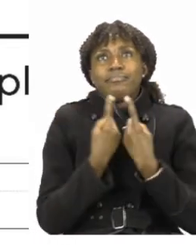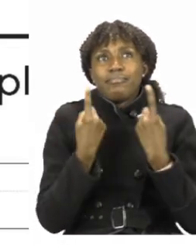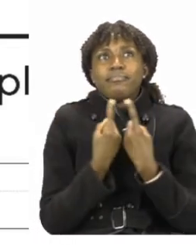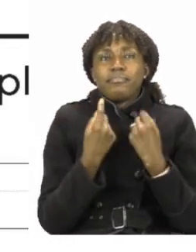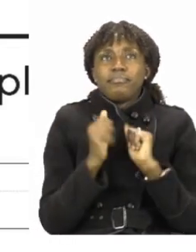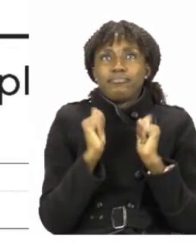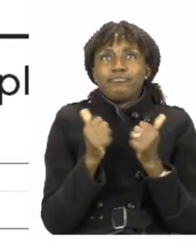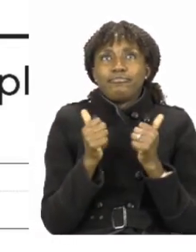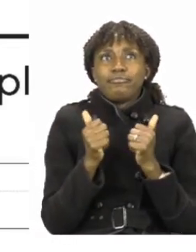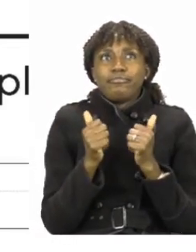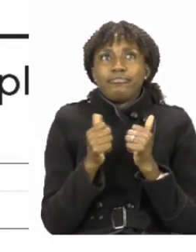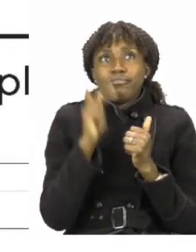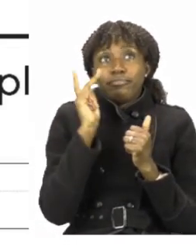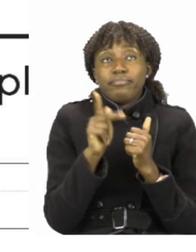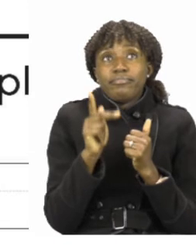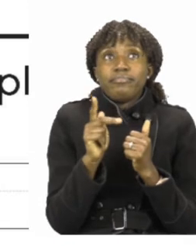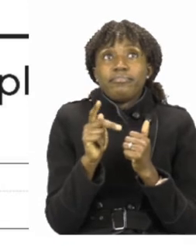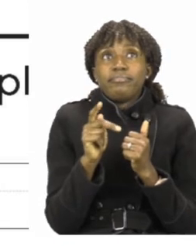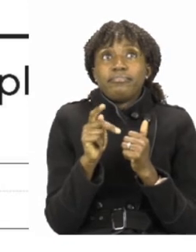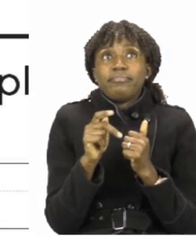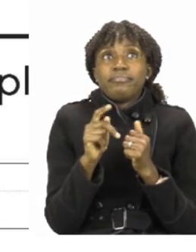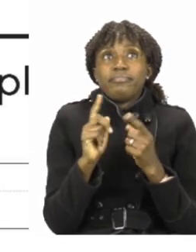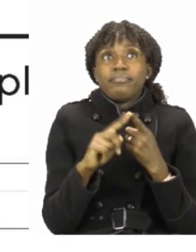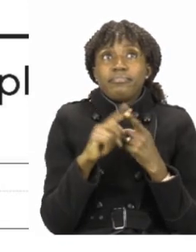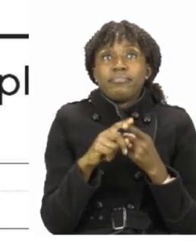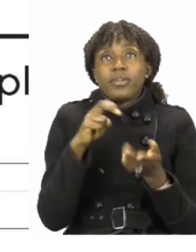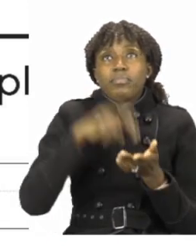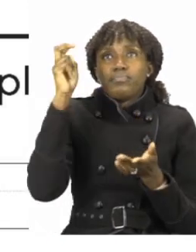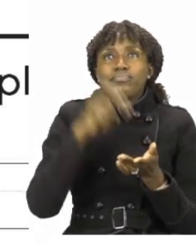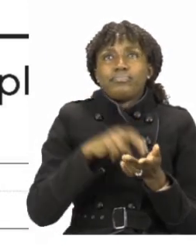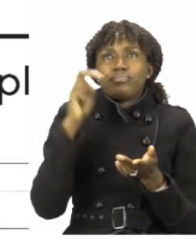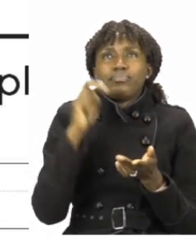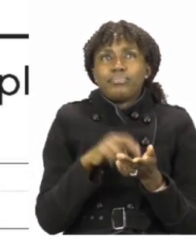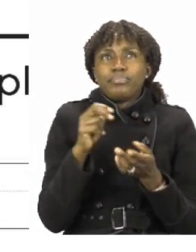Well done. Let's read them again. Jump,